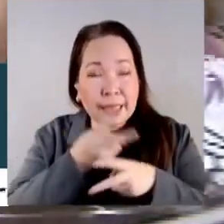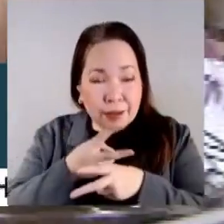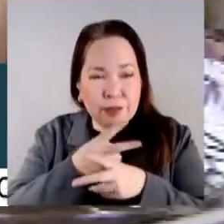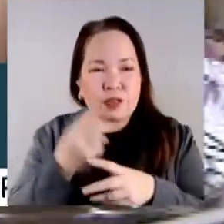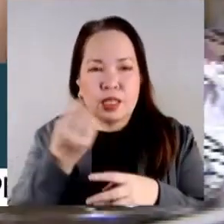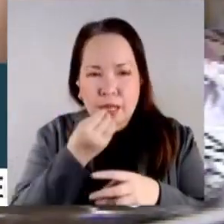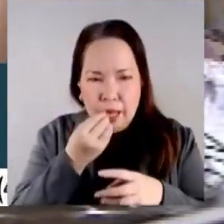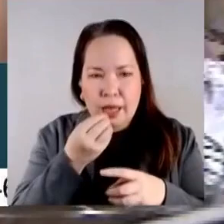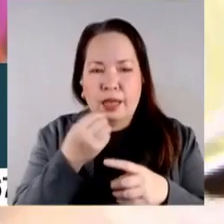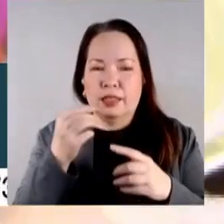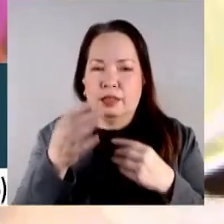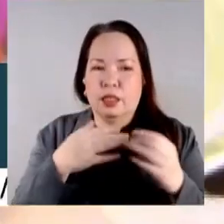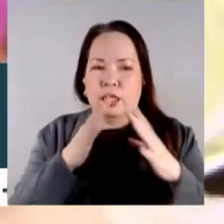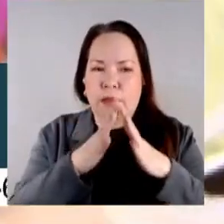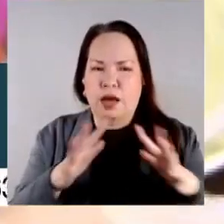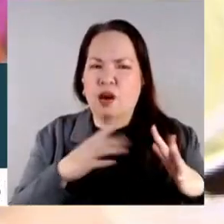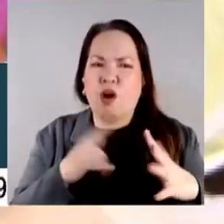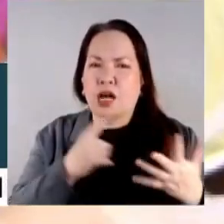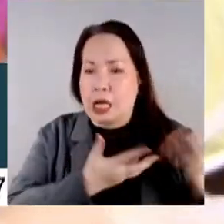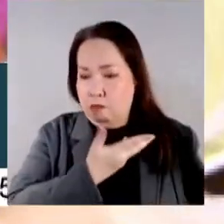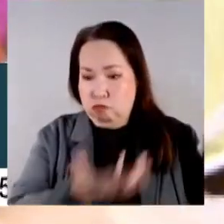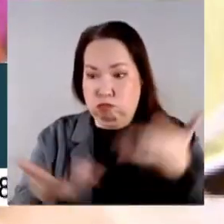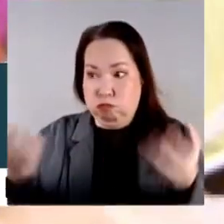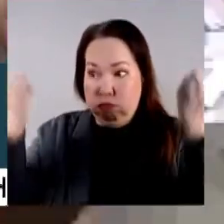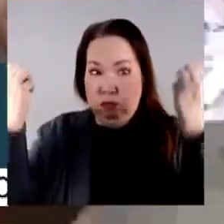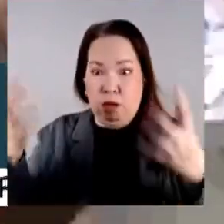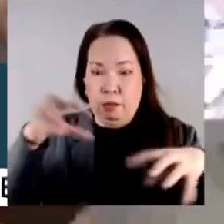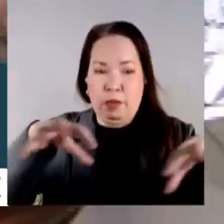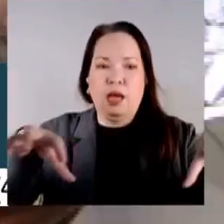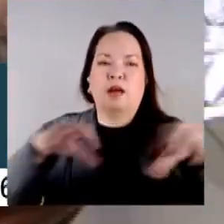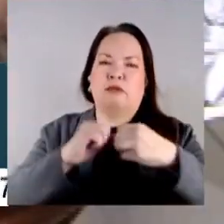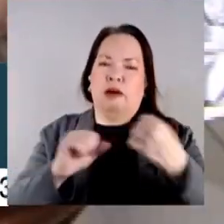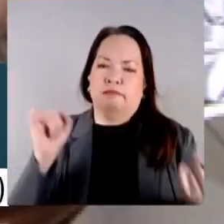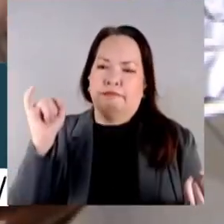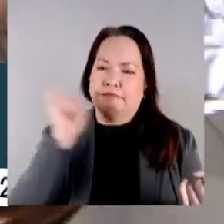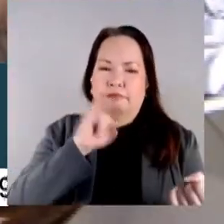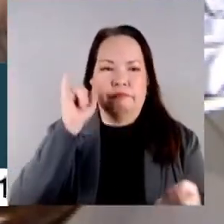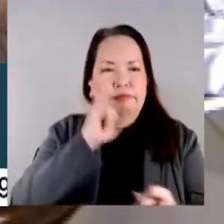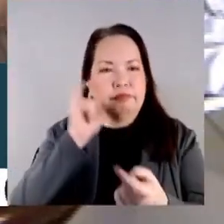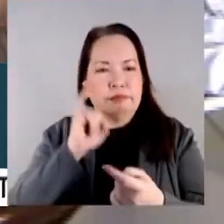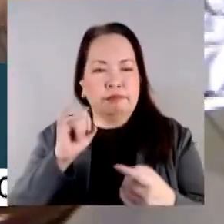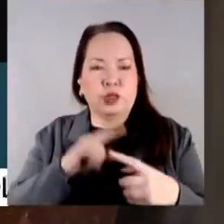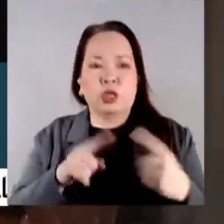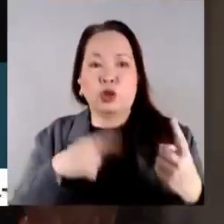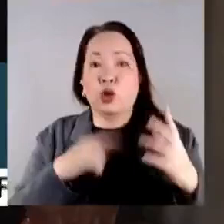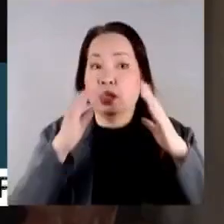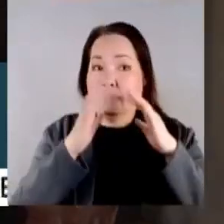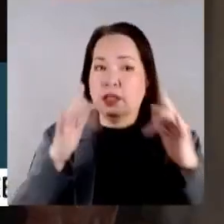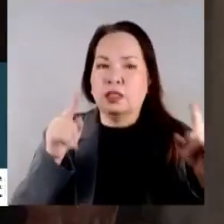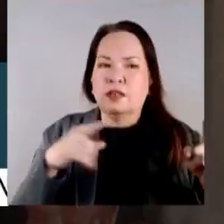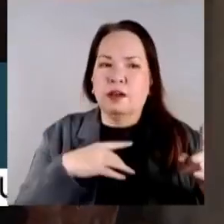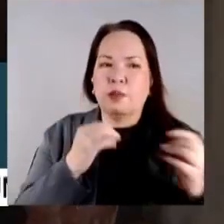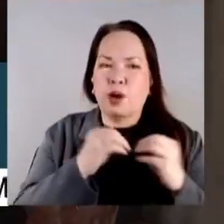serving enormous amount of foods, which at times end up as food scraps. He says celebrations should be more